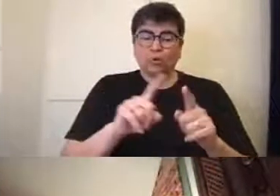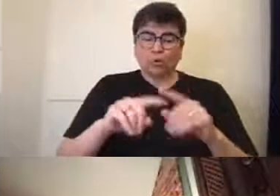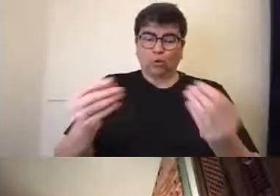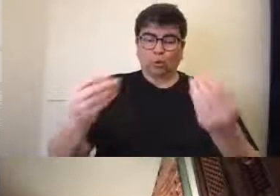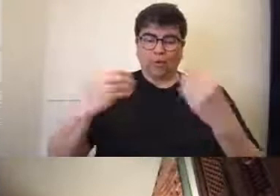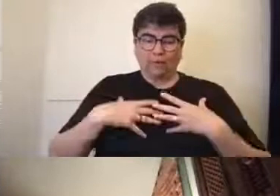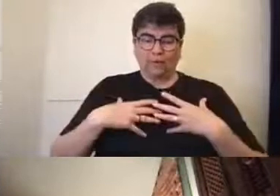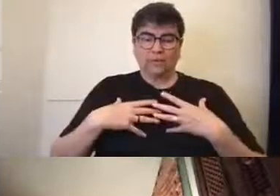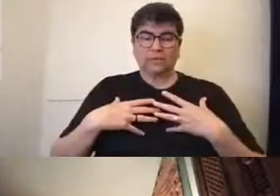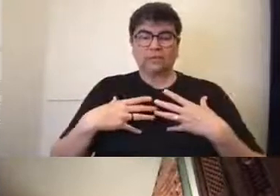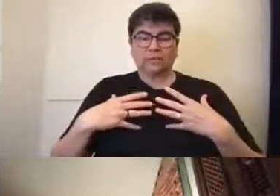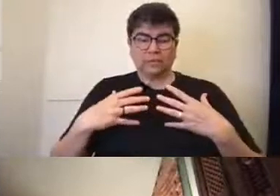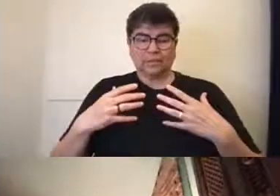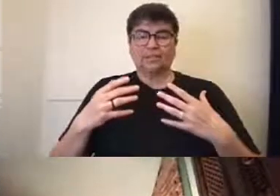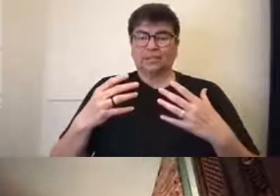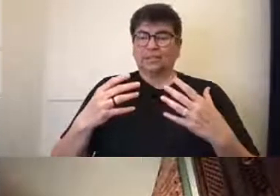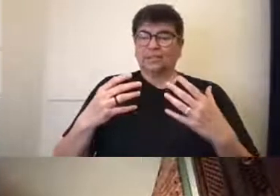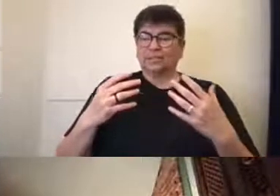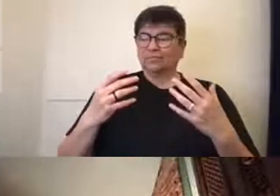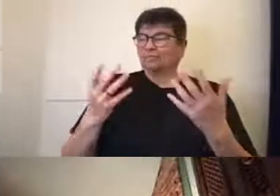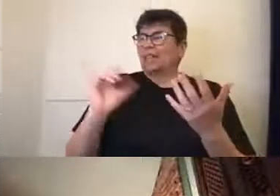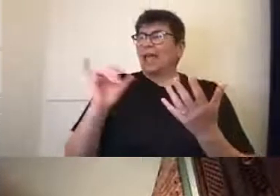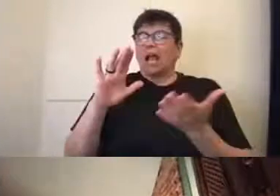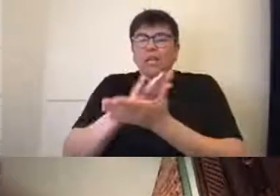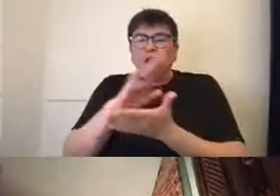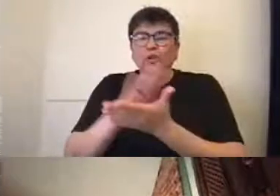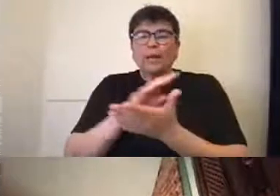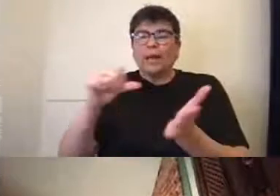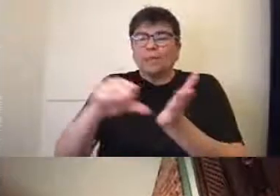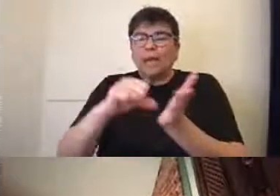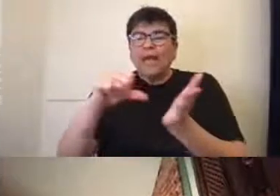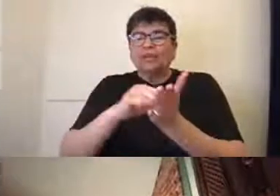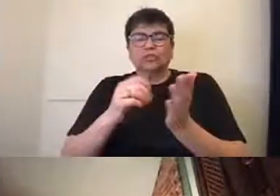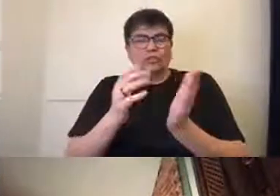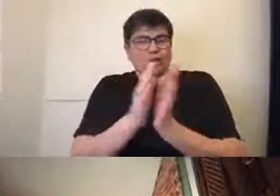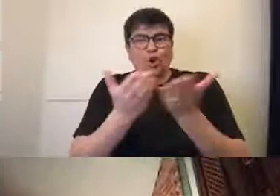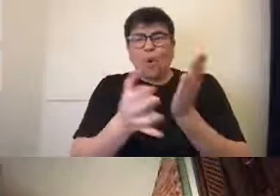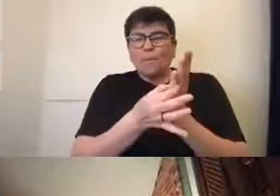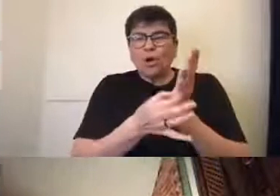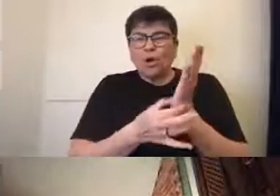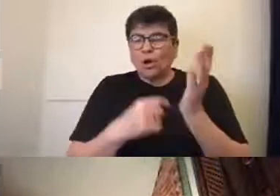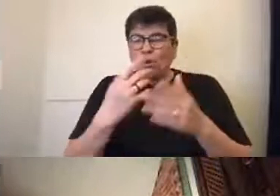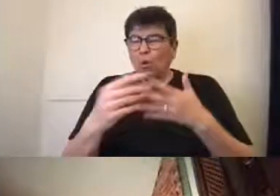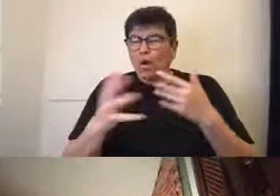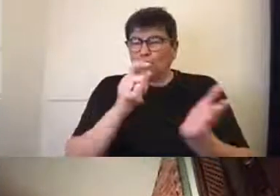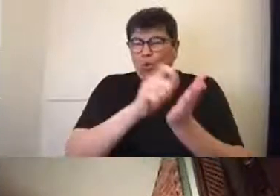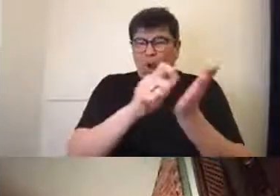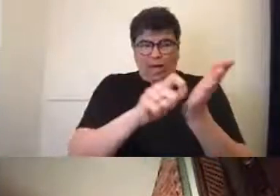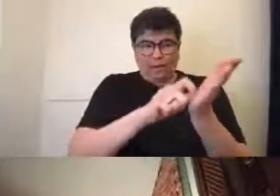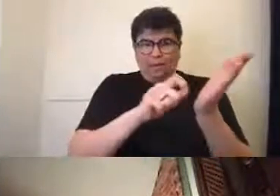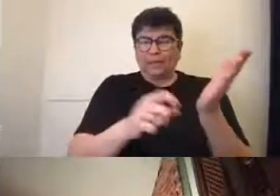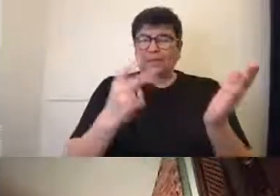an opportunity to look at a document, a page, a notebook, whatever you're writing in, and see